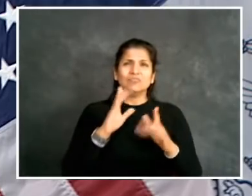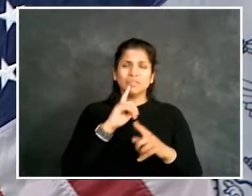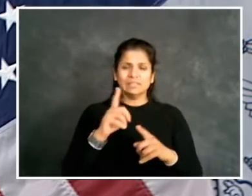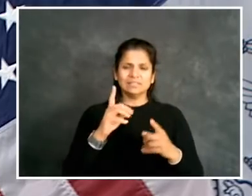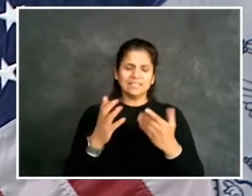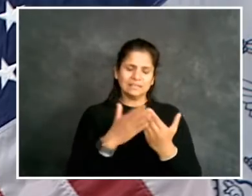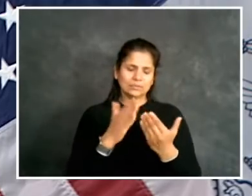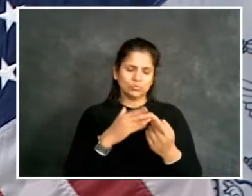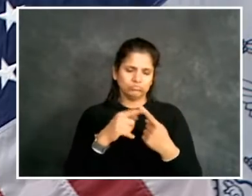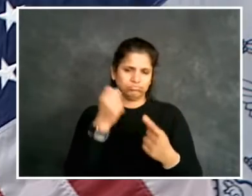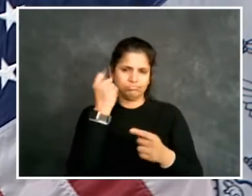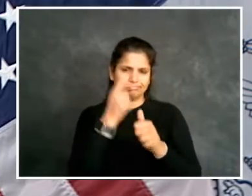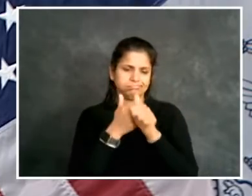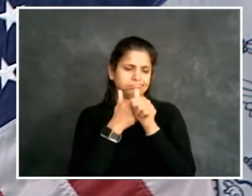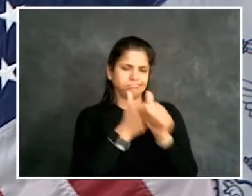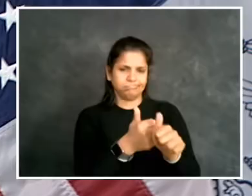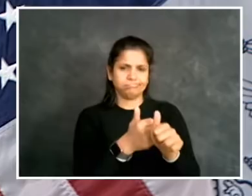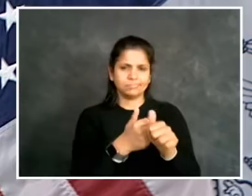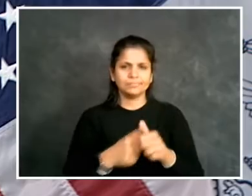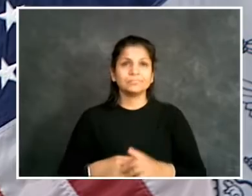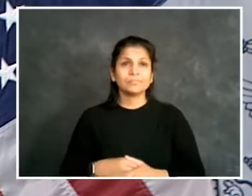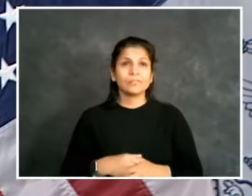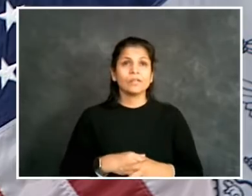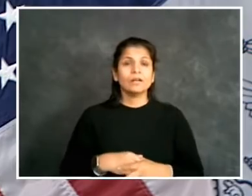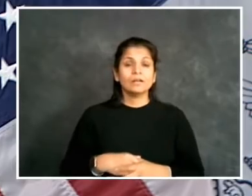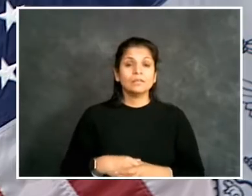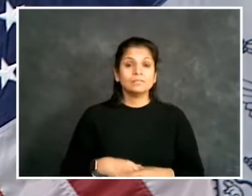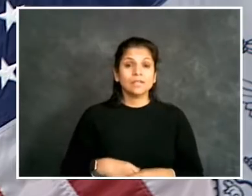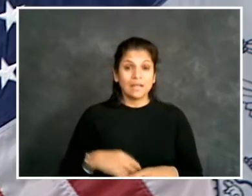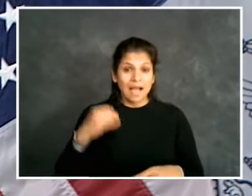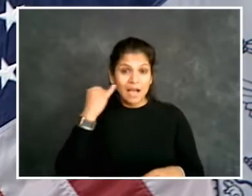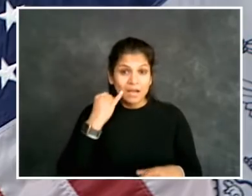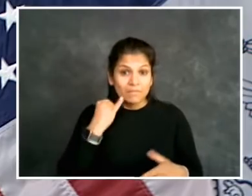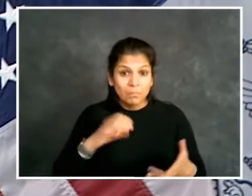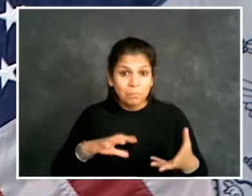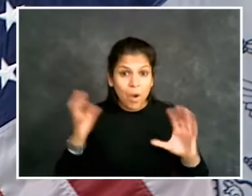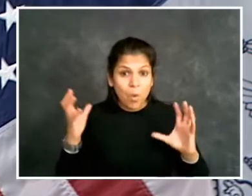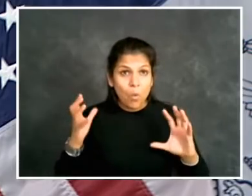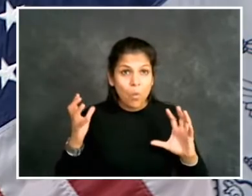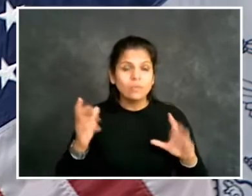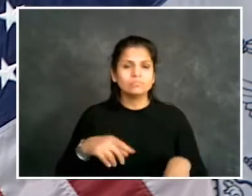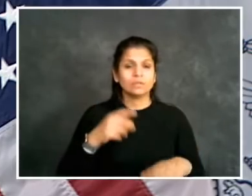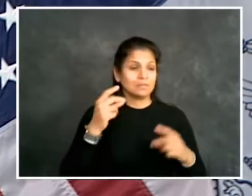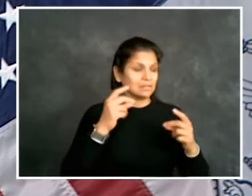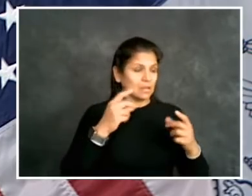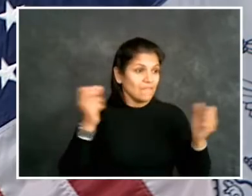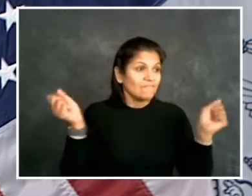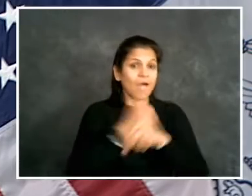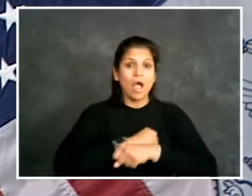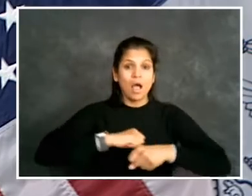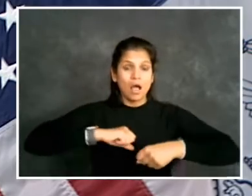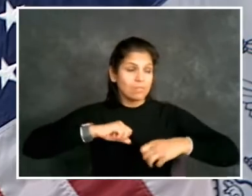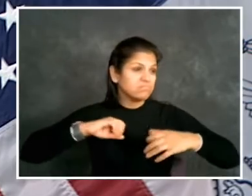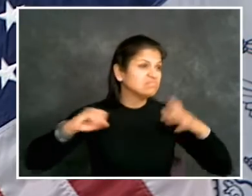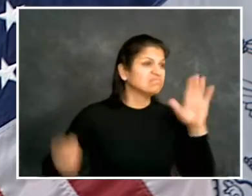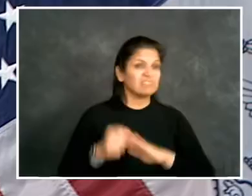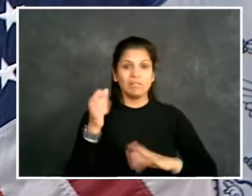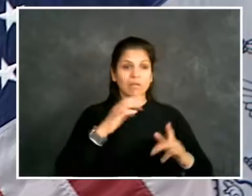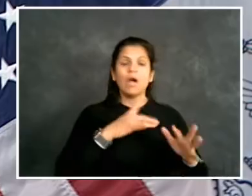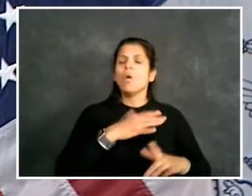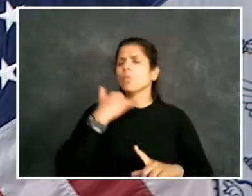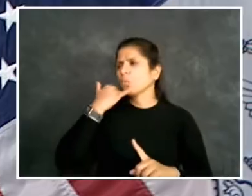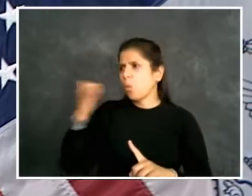It was an emergency situation. So I'm very disappointed they didn't do that. And I'm not, they are a private business. They